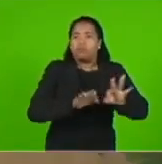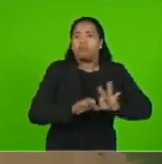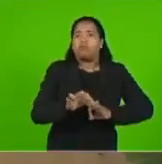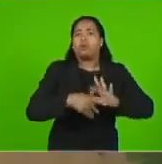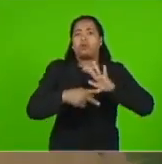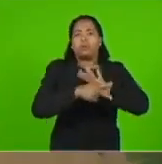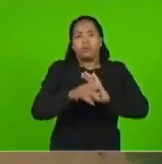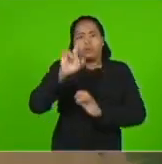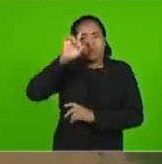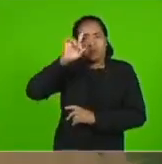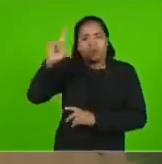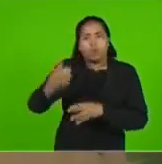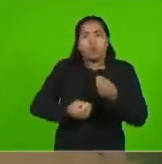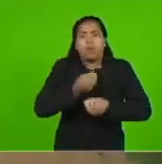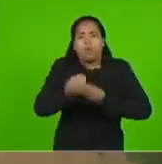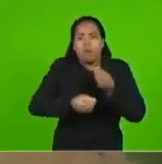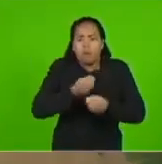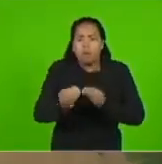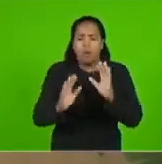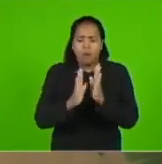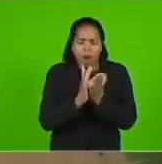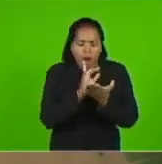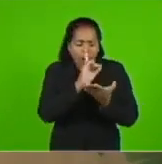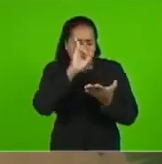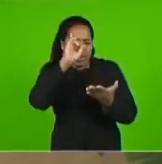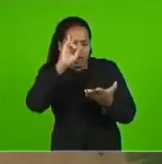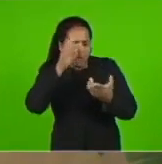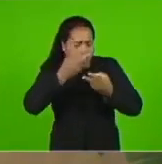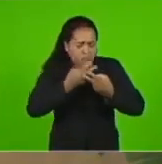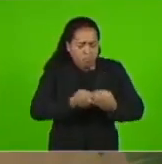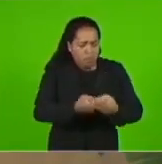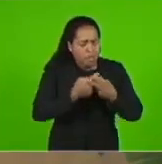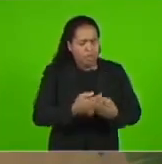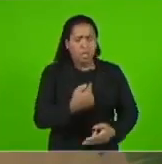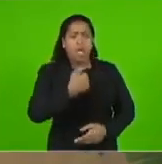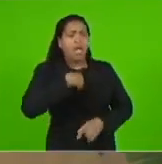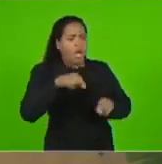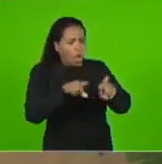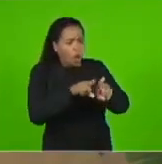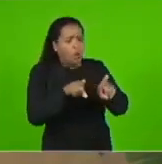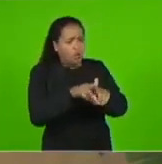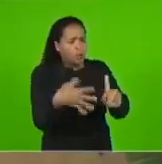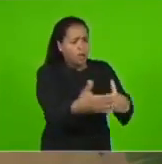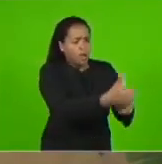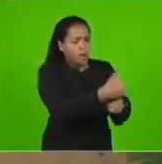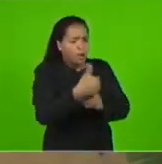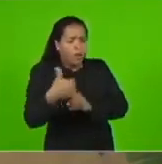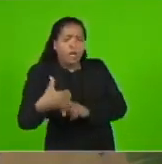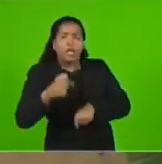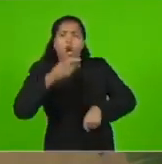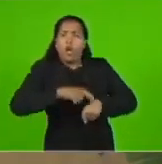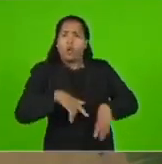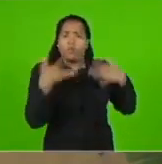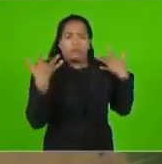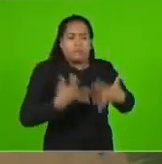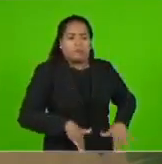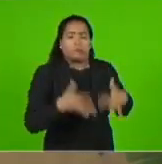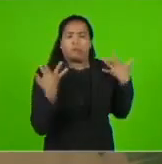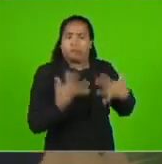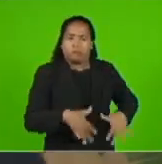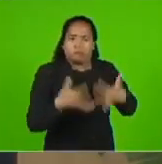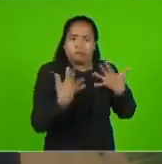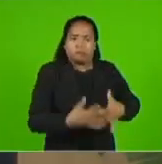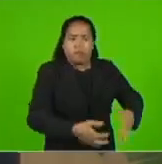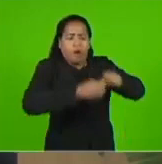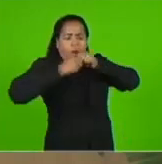God. As you kept my word of my patience, I will also protect you from the day of